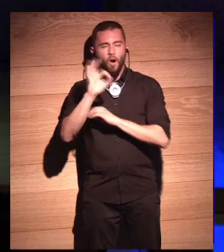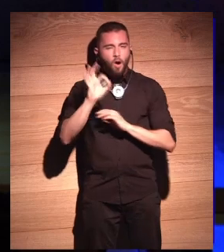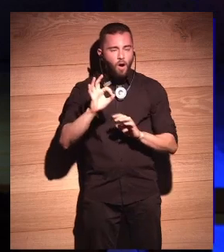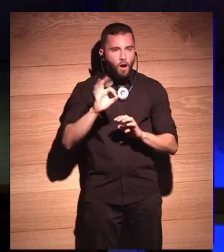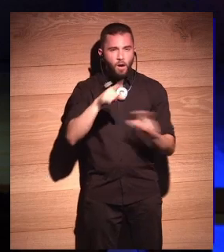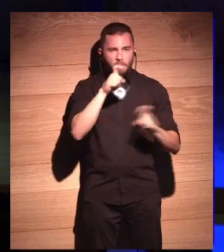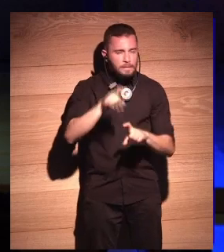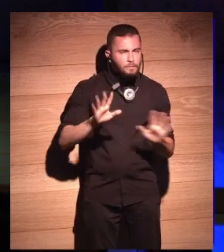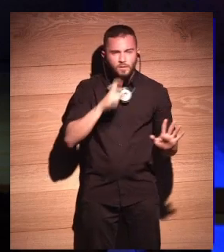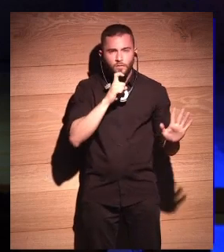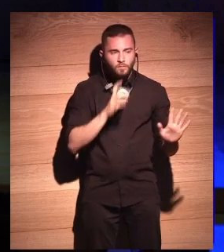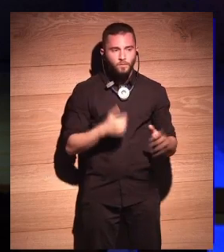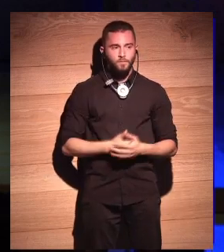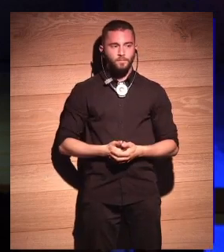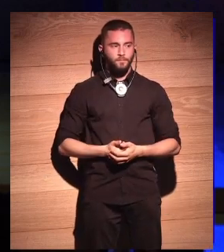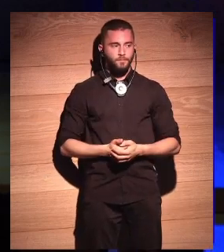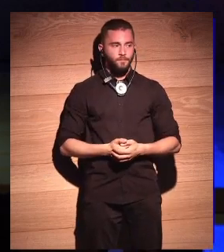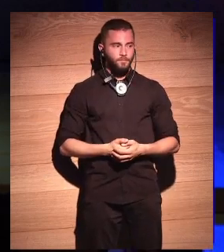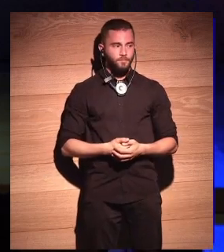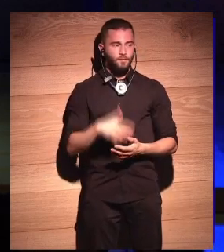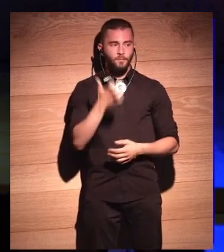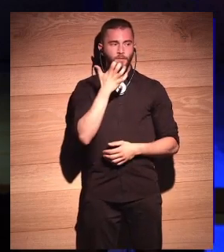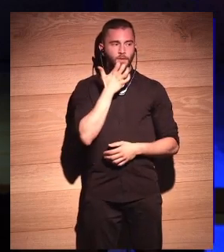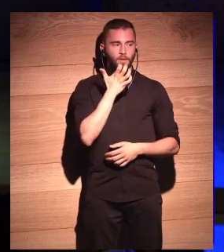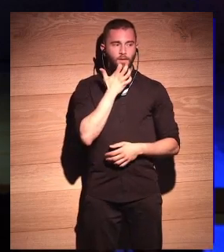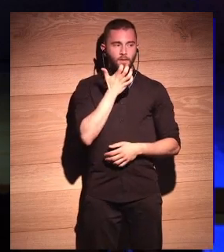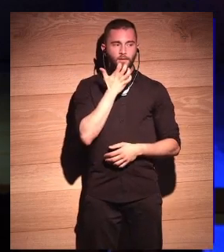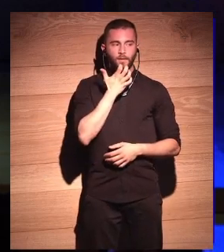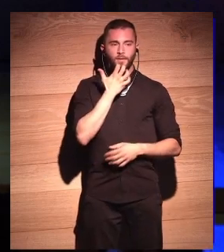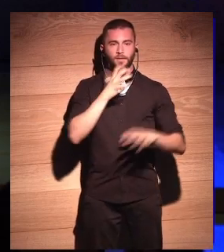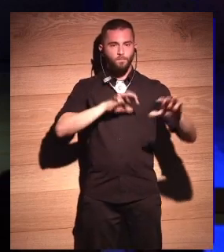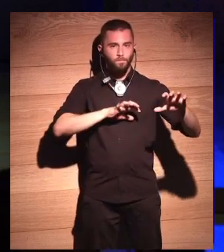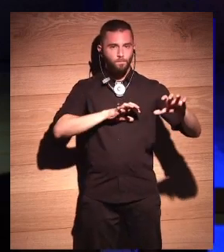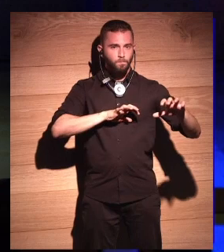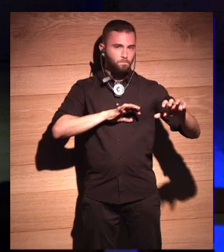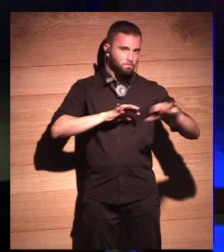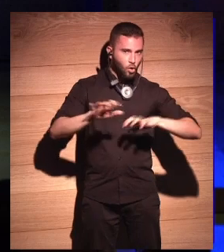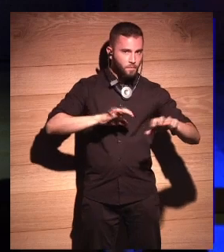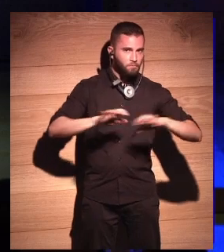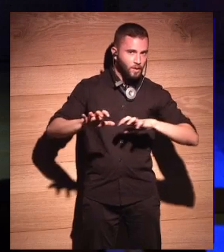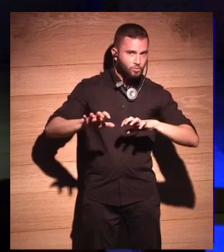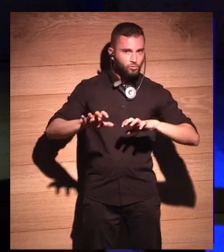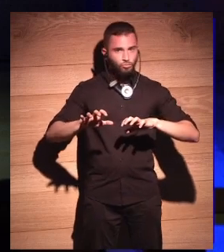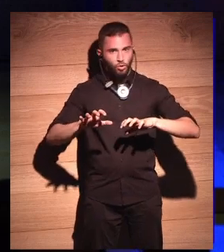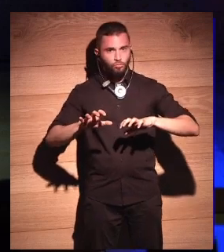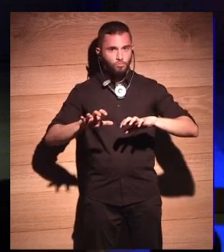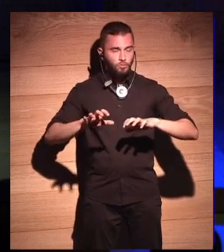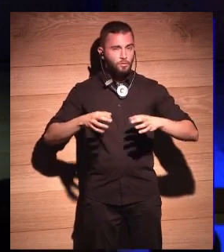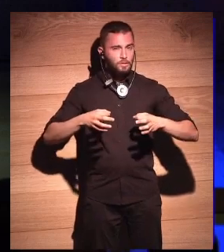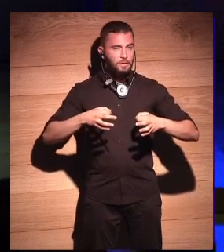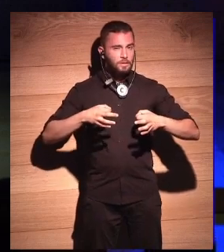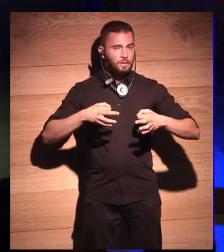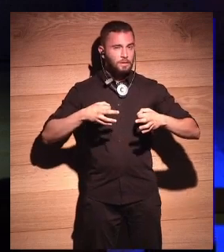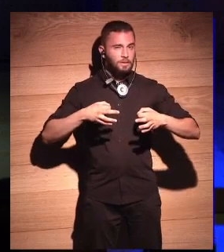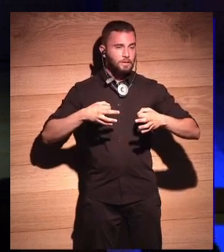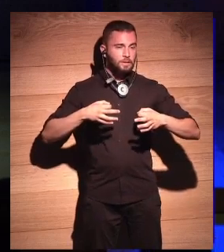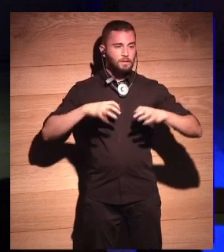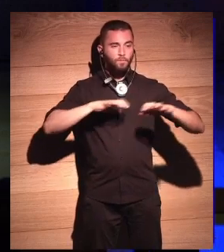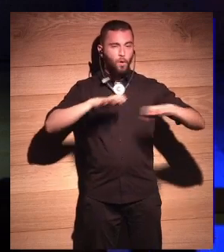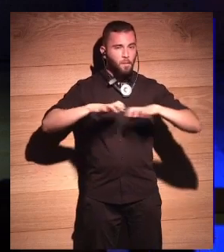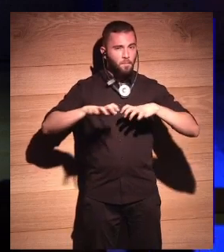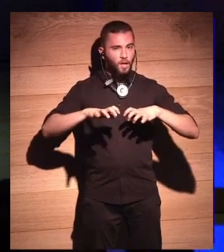concept and the music. You change the movement in each song, or is always your style of movement?